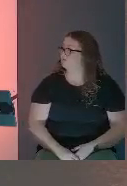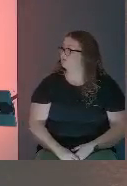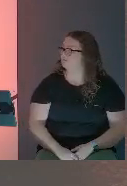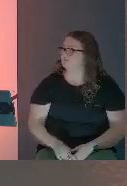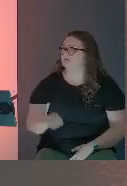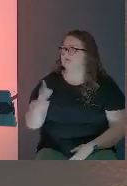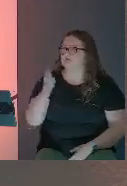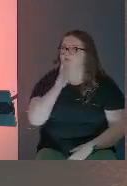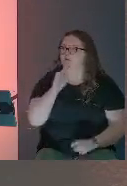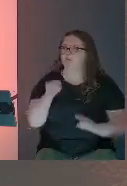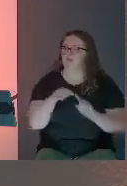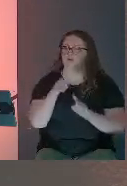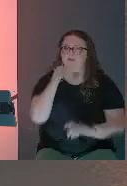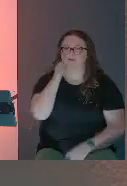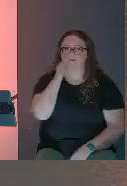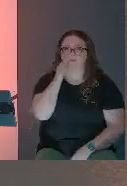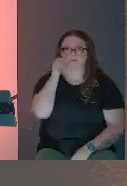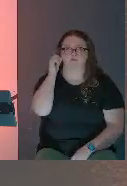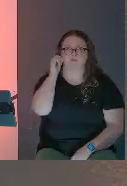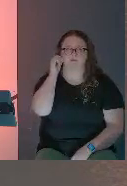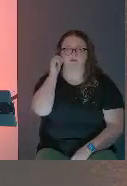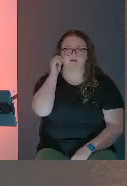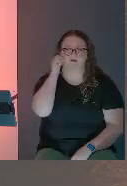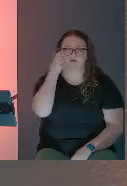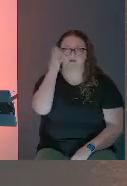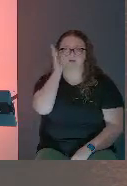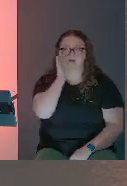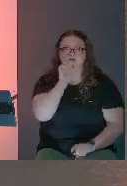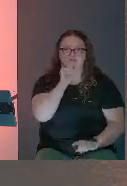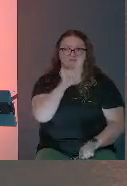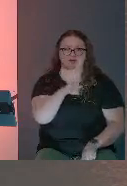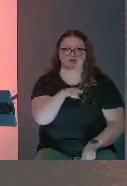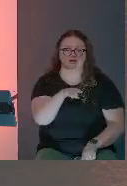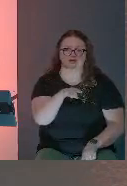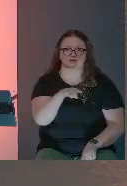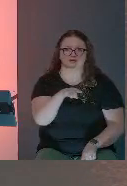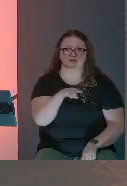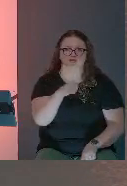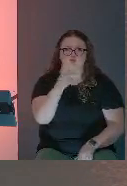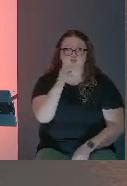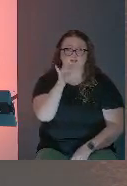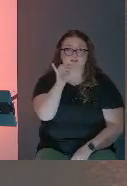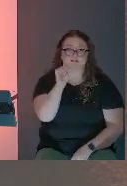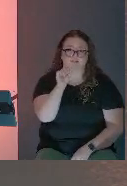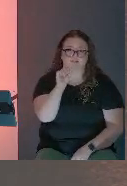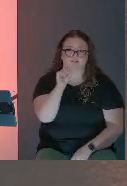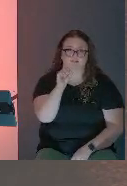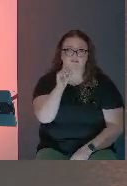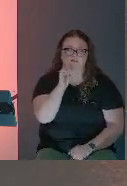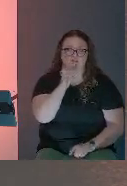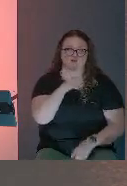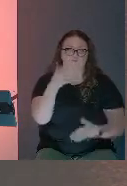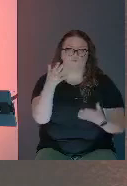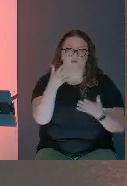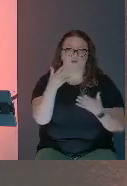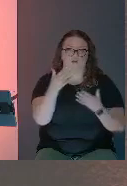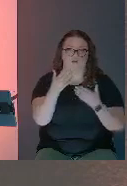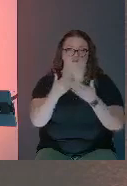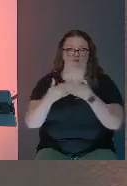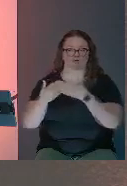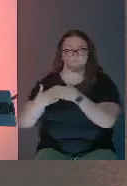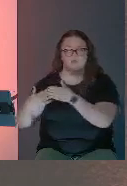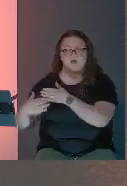yesterday. God's command, as soon as he creates them in Genesis chapter 1, verses 26, 27, 28, be fruitful, multiply, and